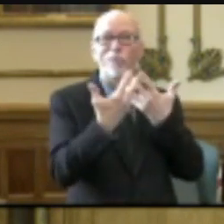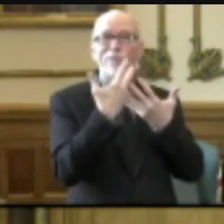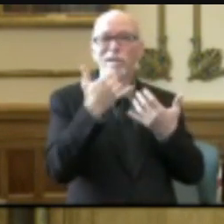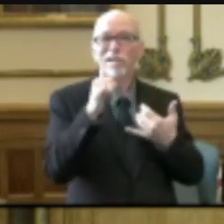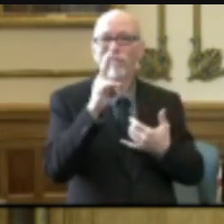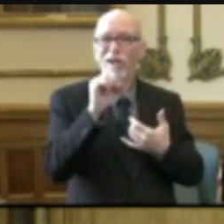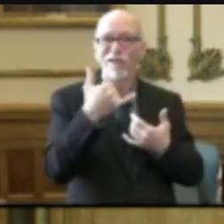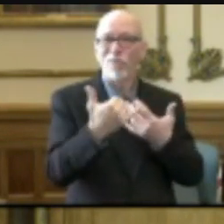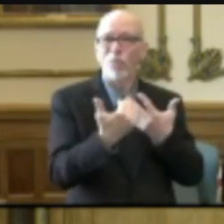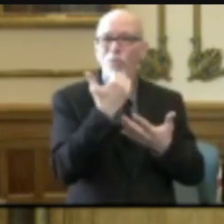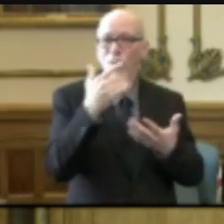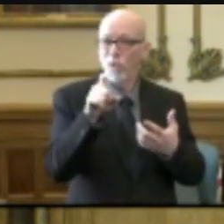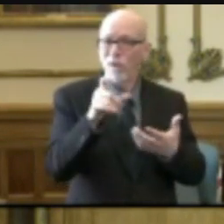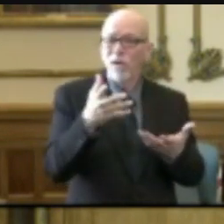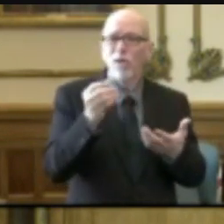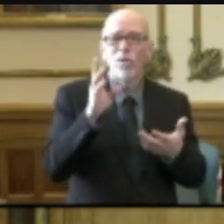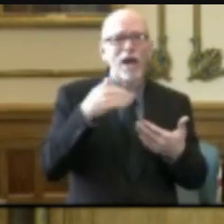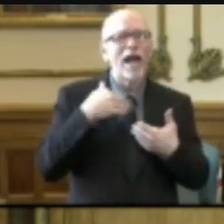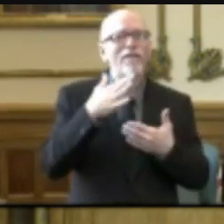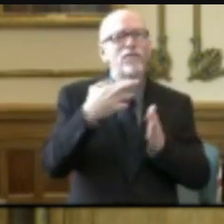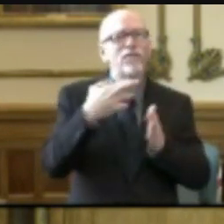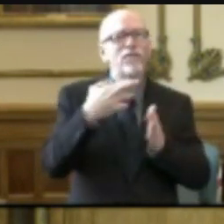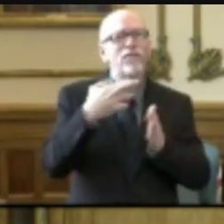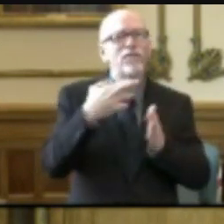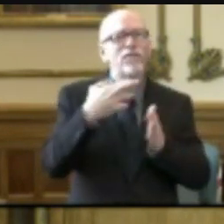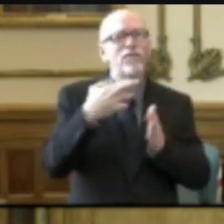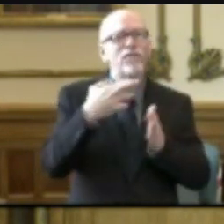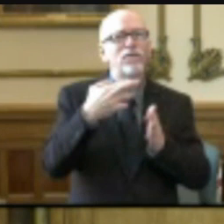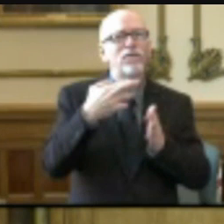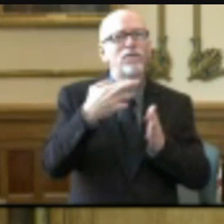out? And are there guidelines that you can offer the